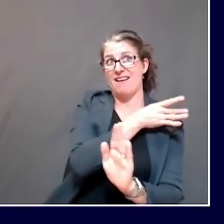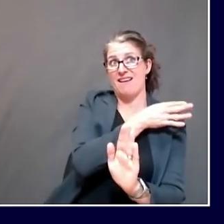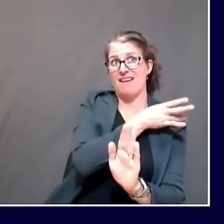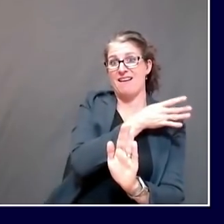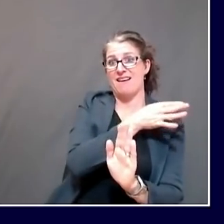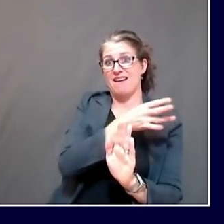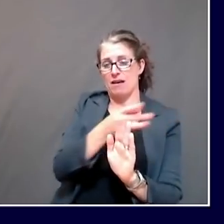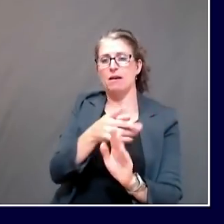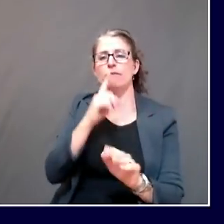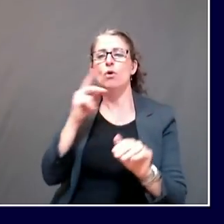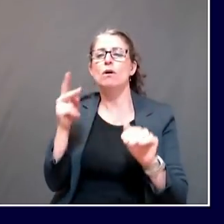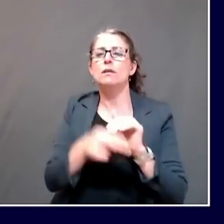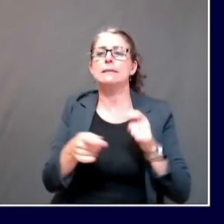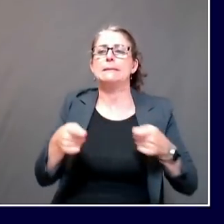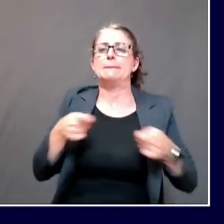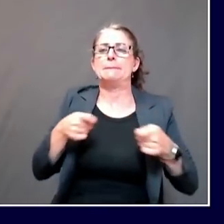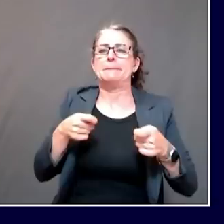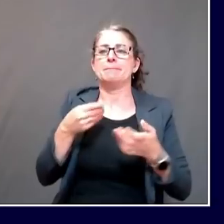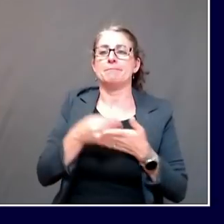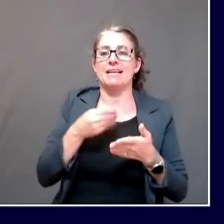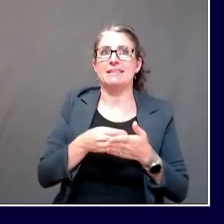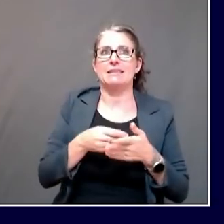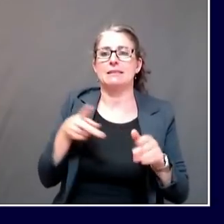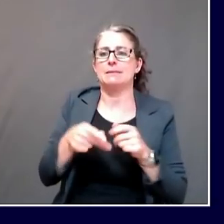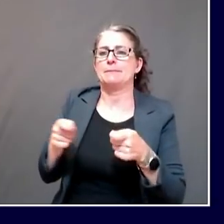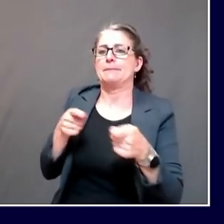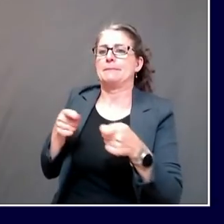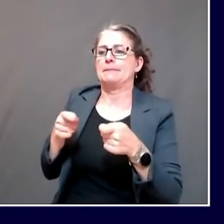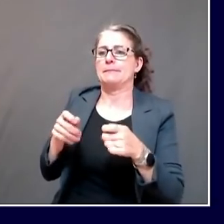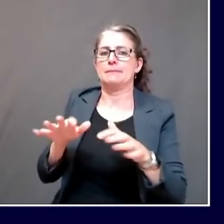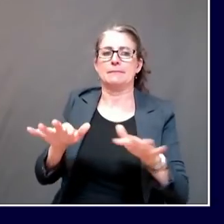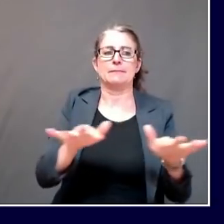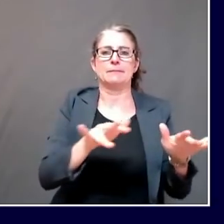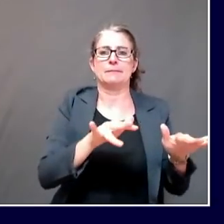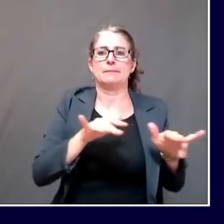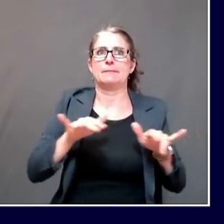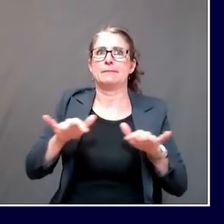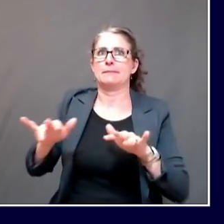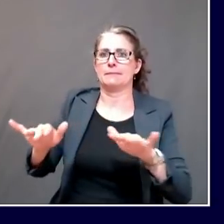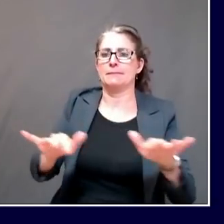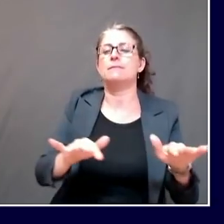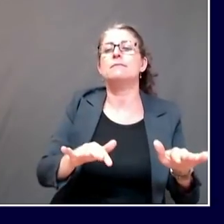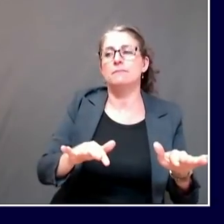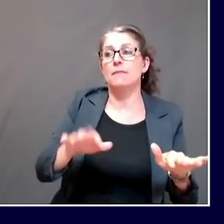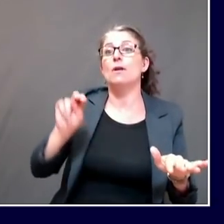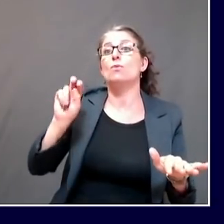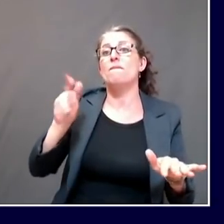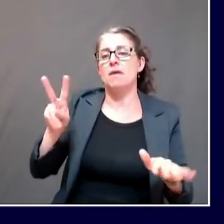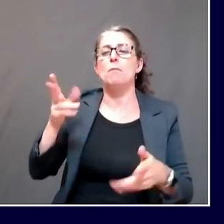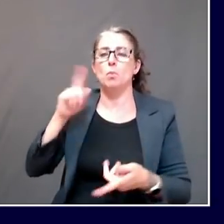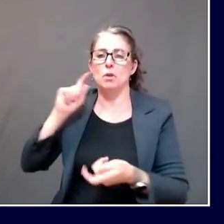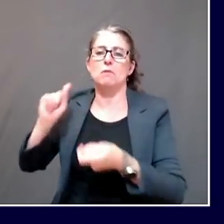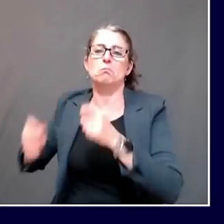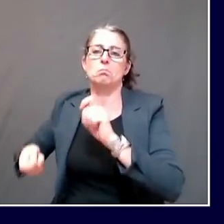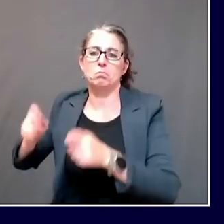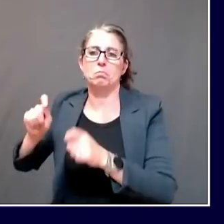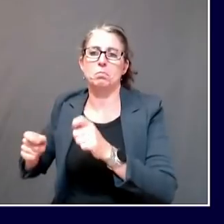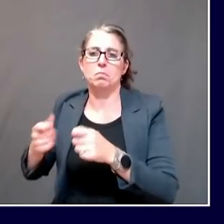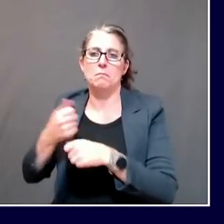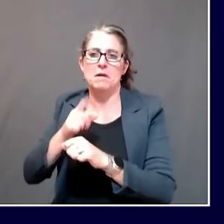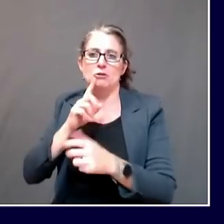think we expressed in our press release, including using the carrying balances of $130 million, buying them going